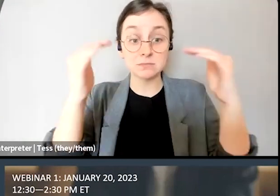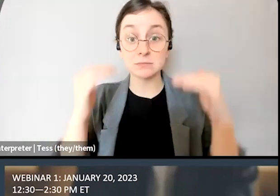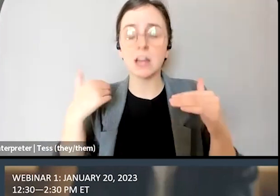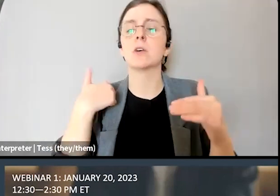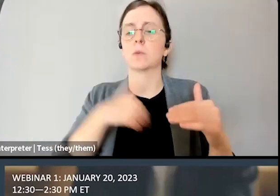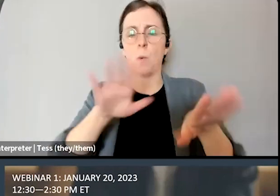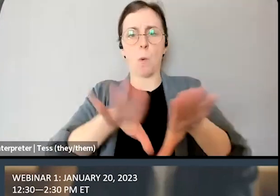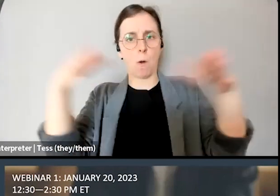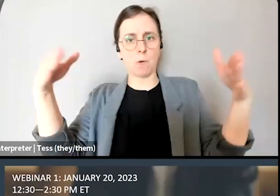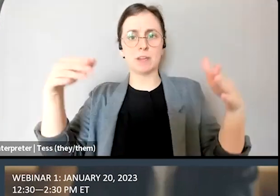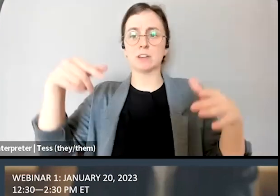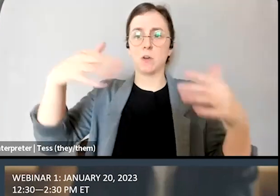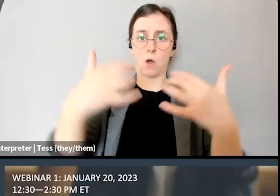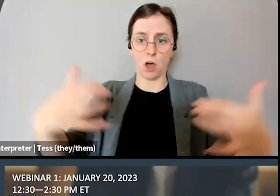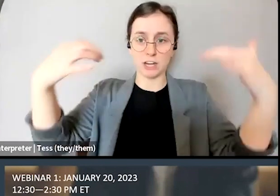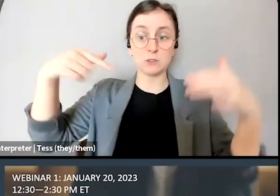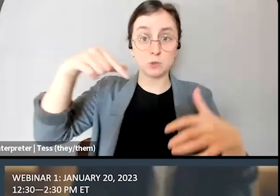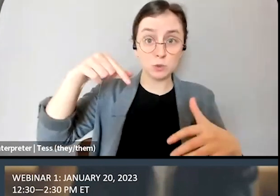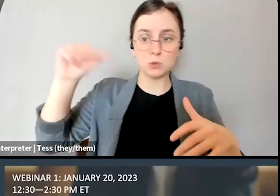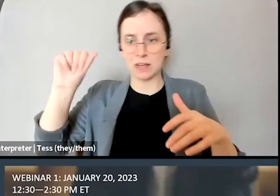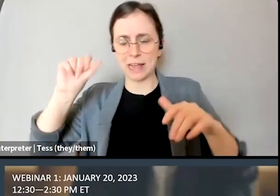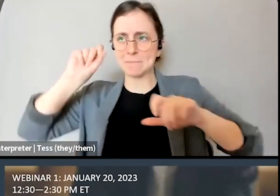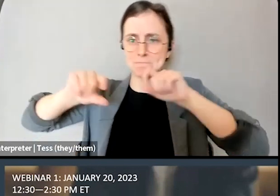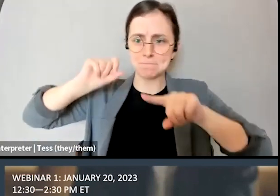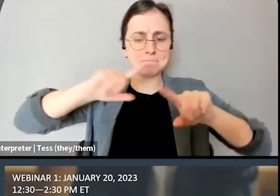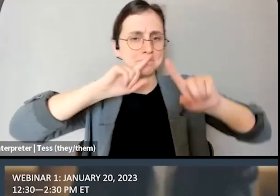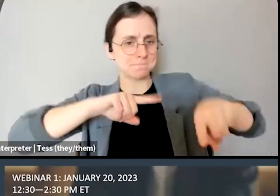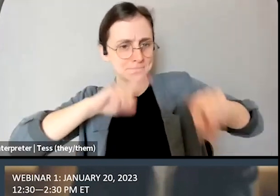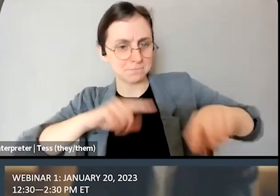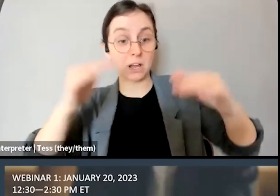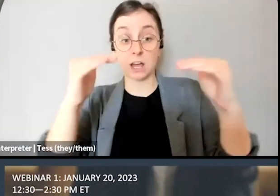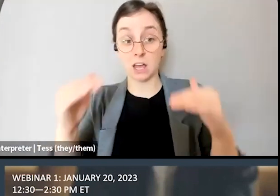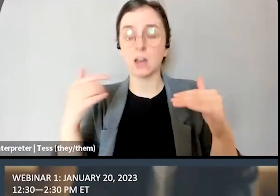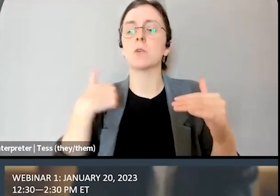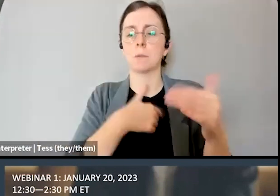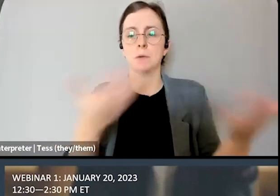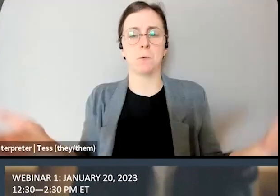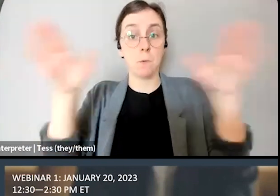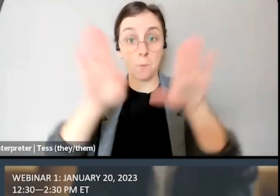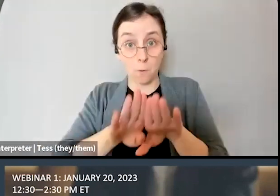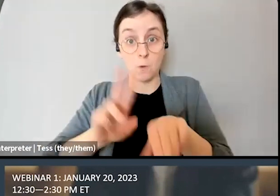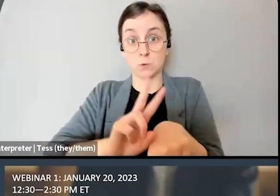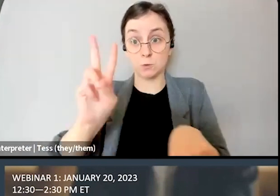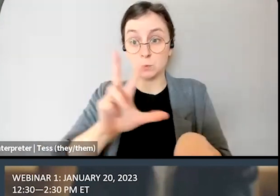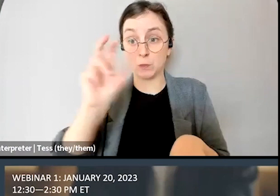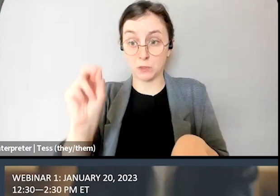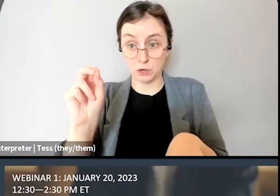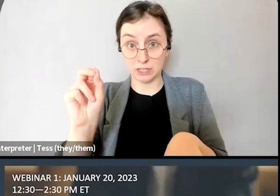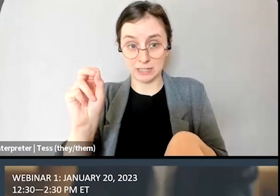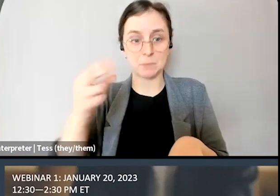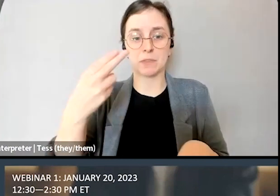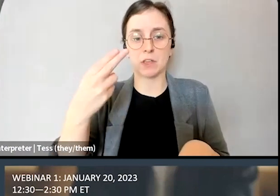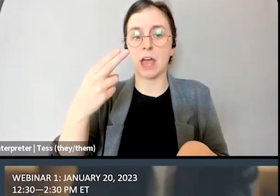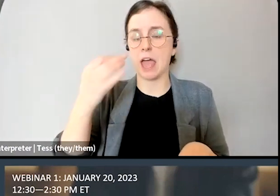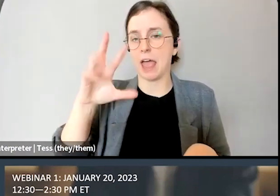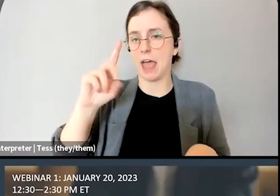event at 2:30 with his closing remarks. I just want to let everyone know that full bios for our